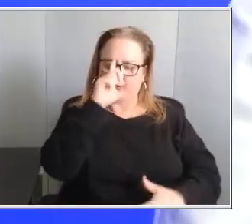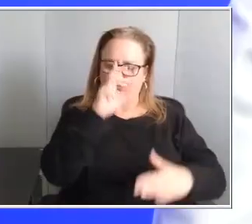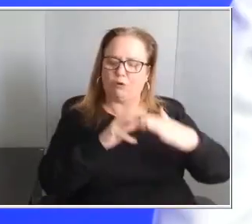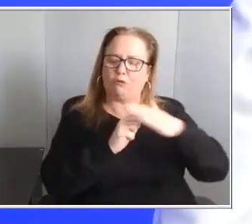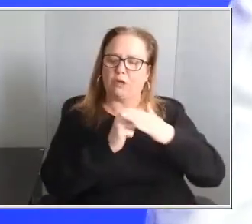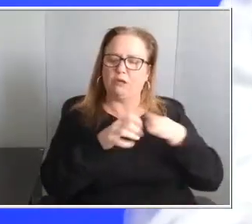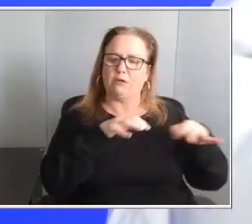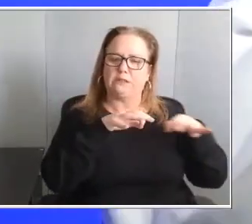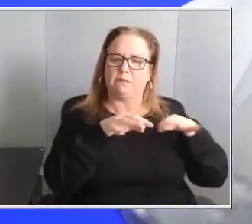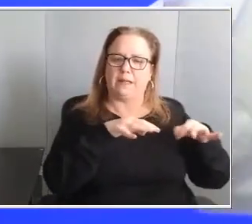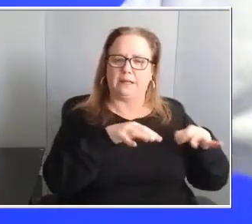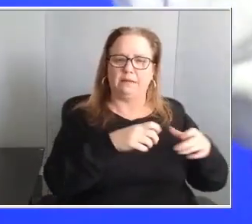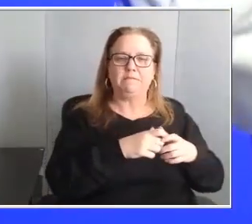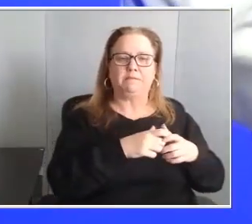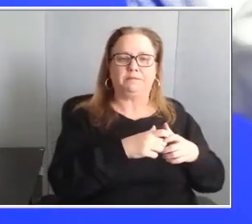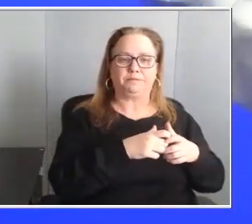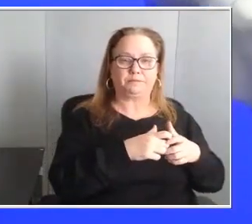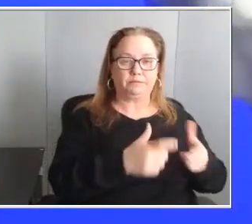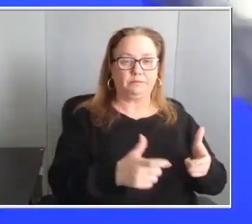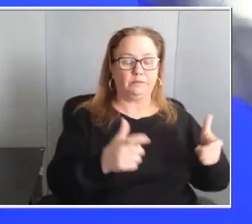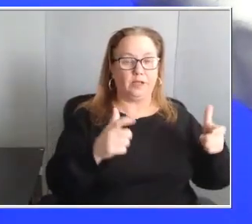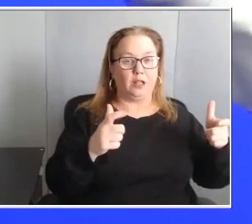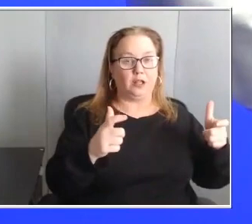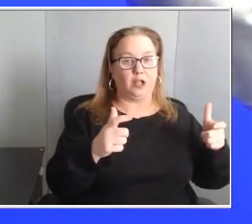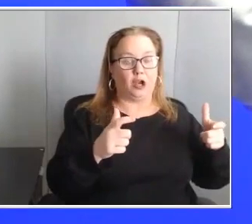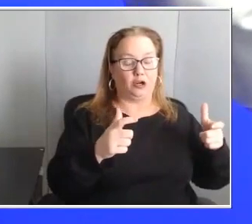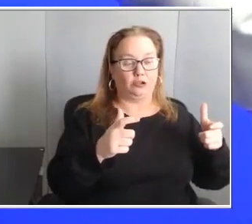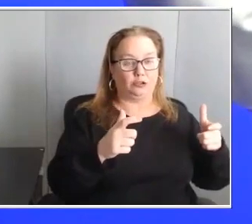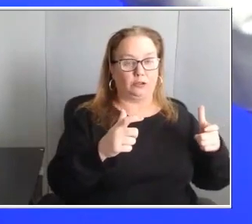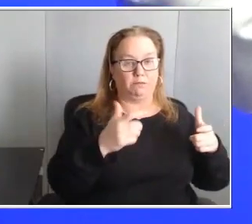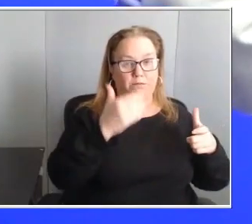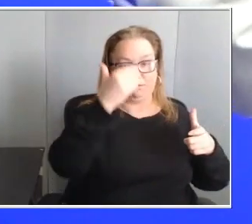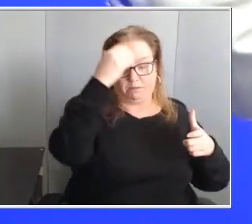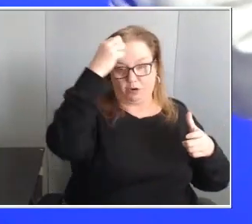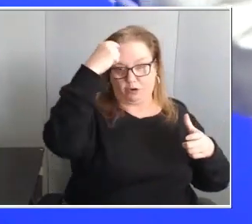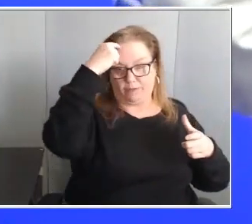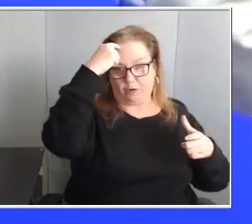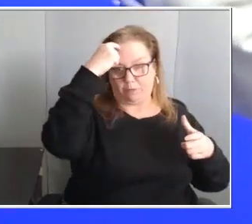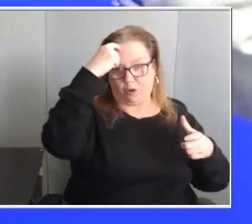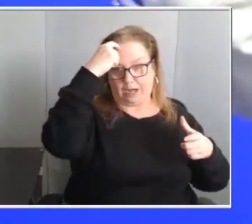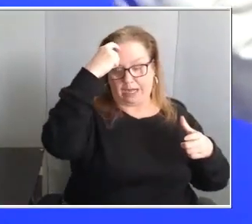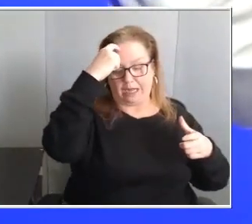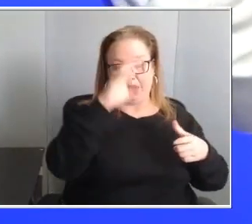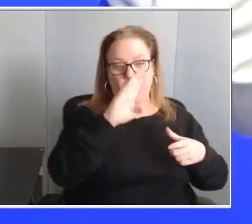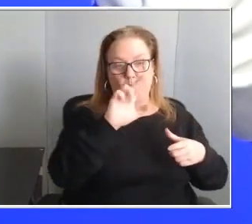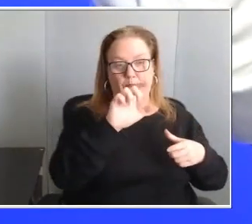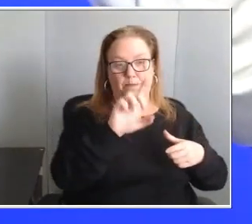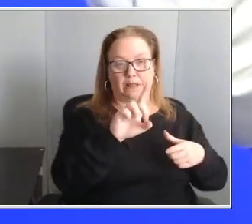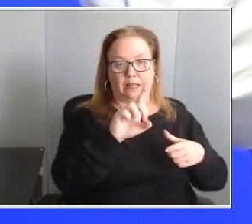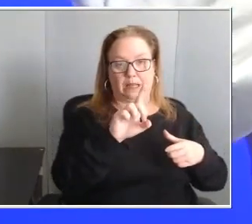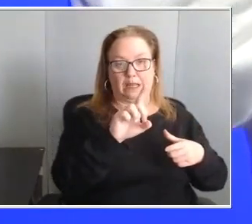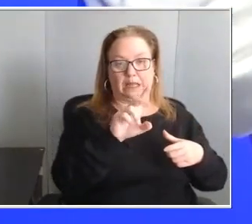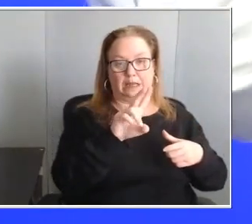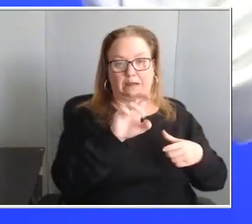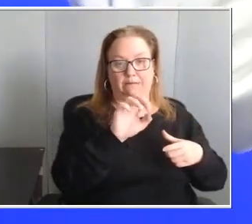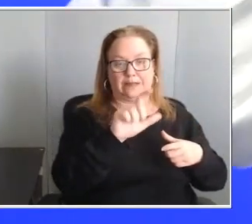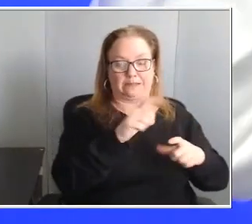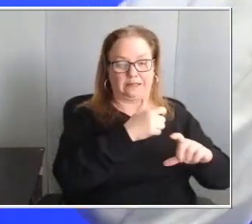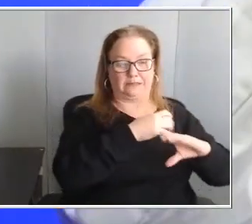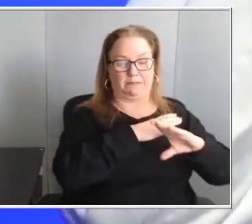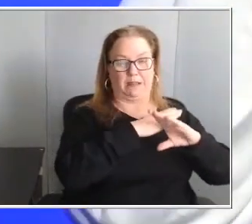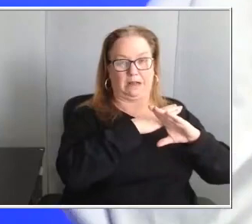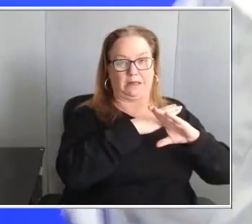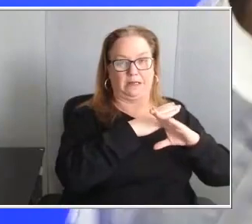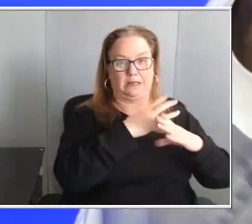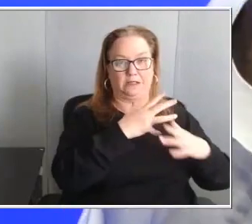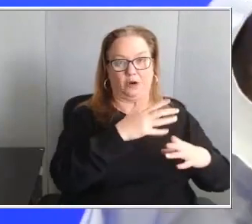again, is where you have a large portion of that brain where the blood vessels blocked is already stroked